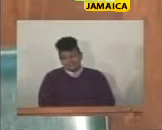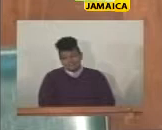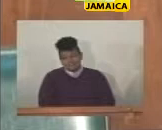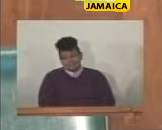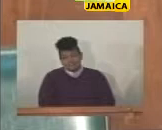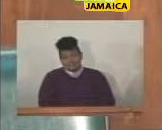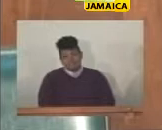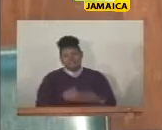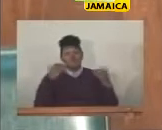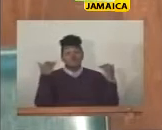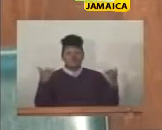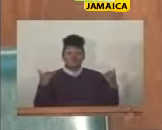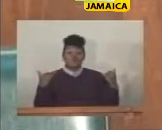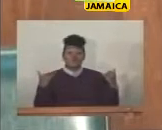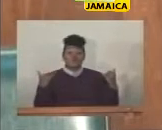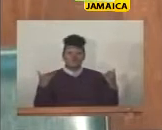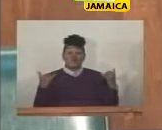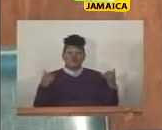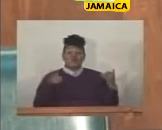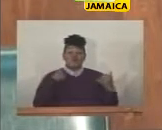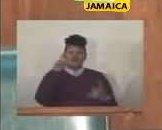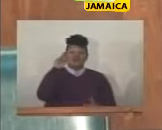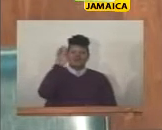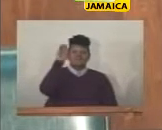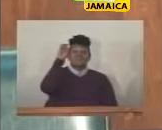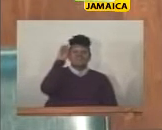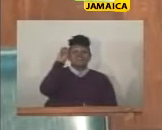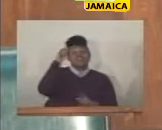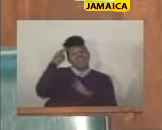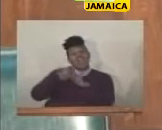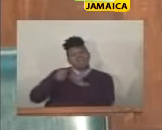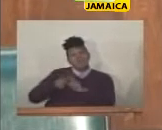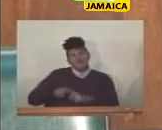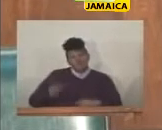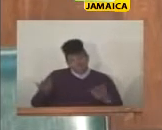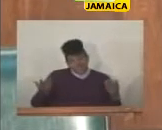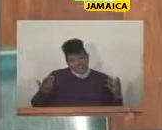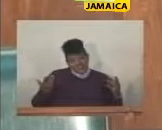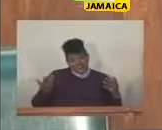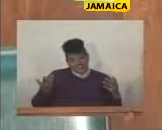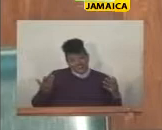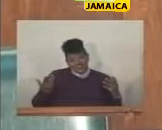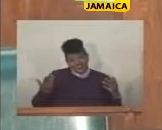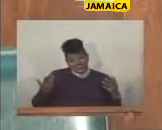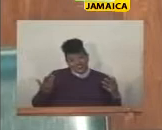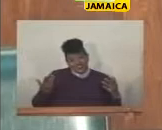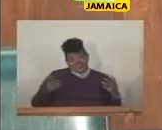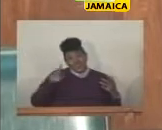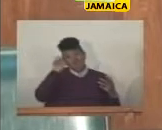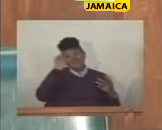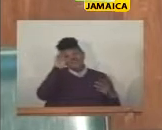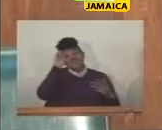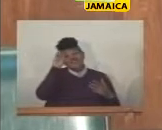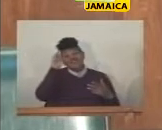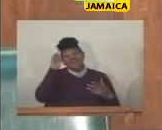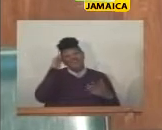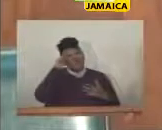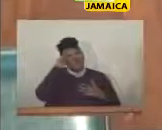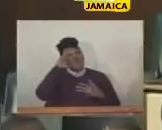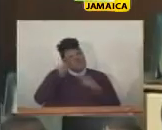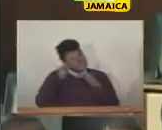Now we're having 150 per month. It was 150 for the year.